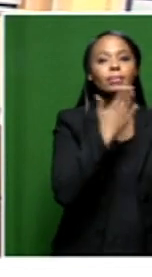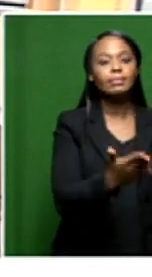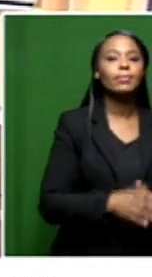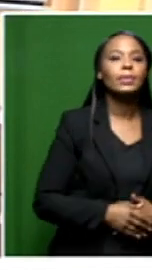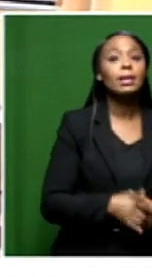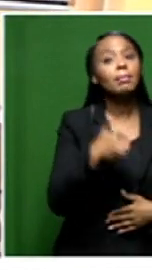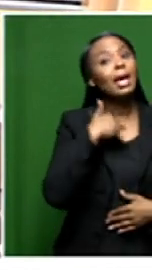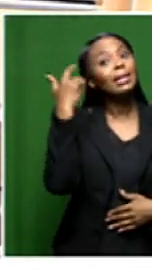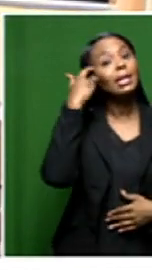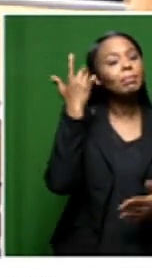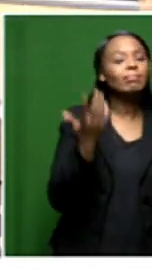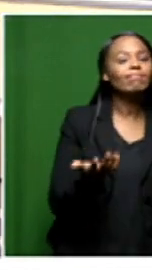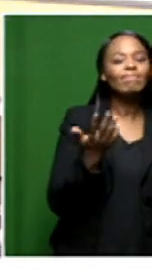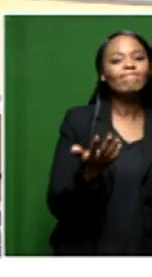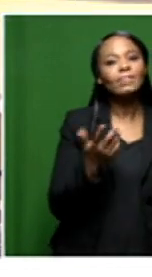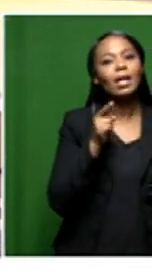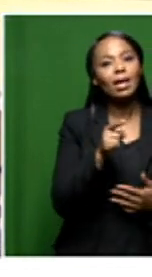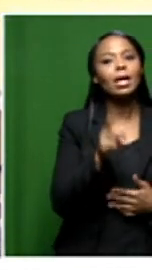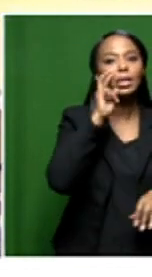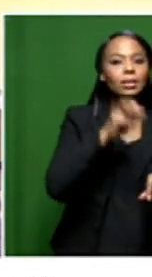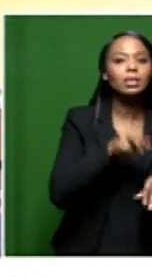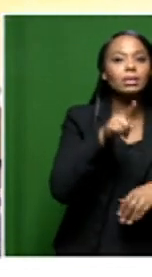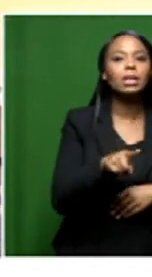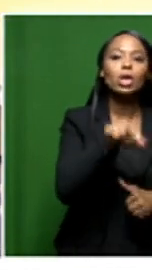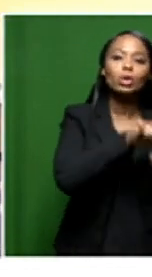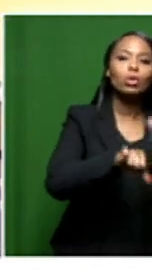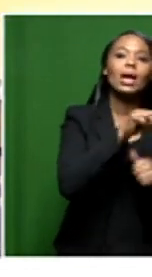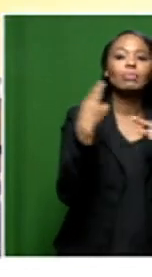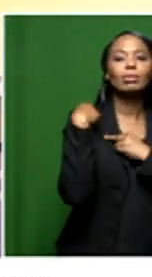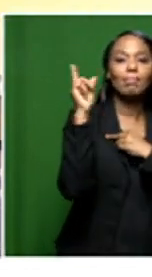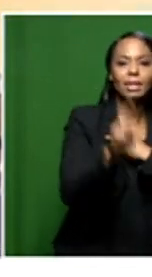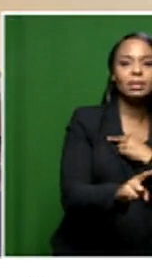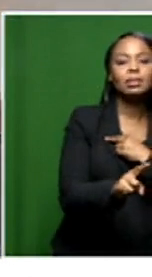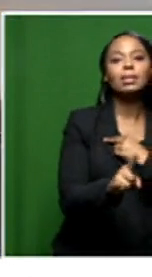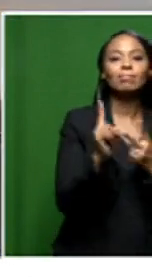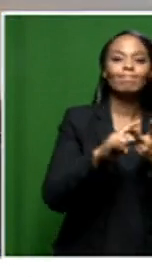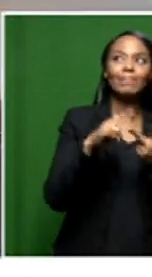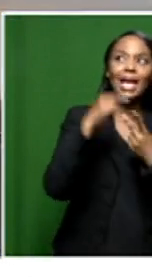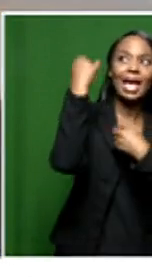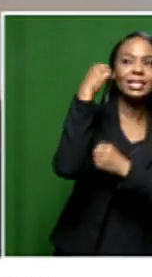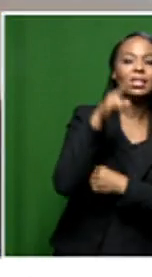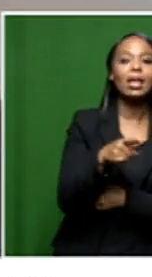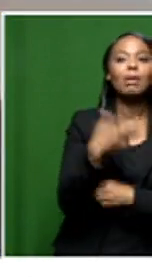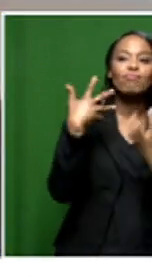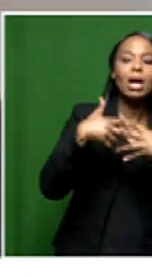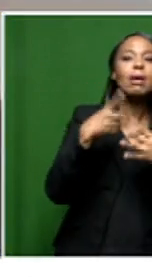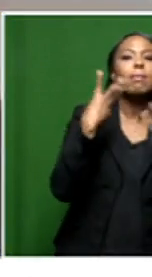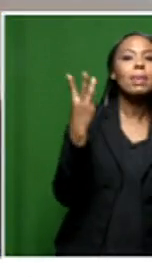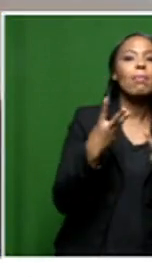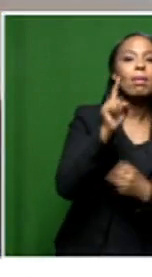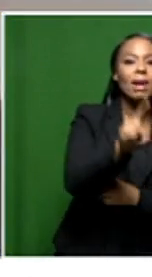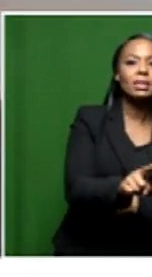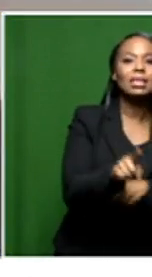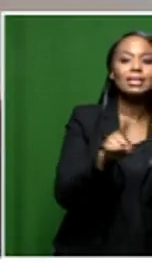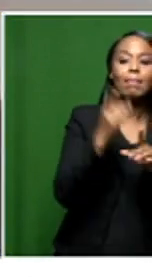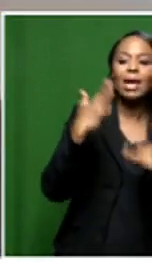I definitely think it's the whole knowing that you should be very social responsible, as well as engineering for people and keeping the end